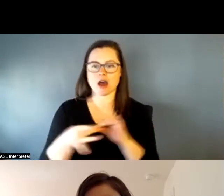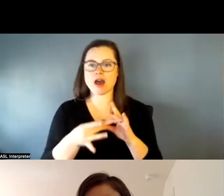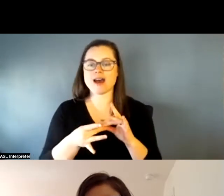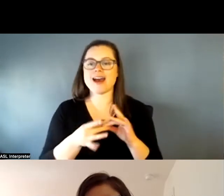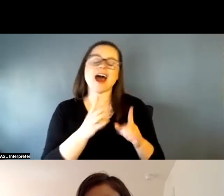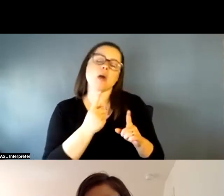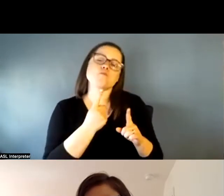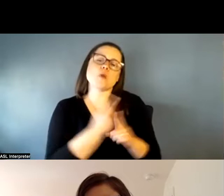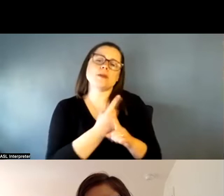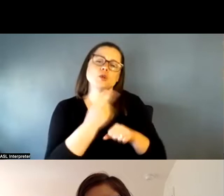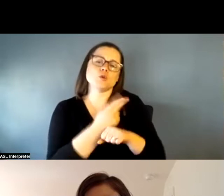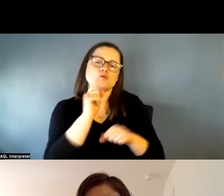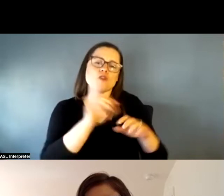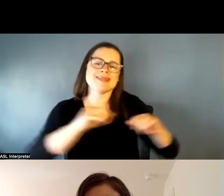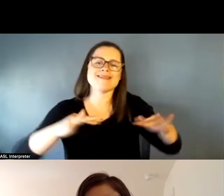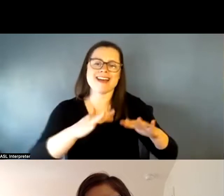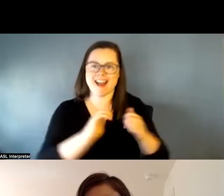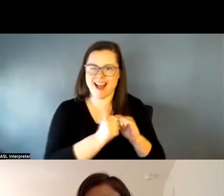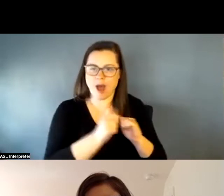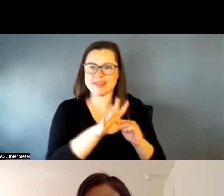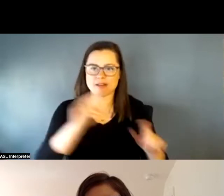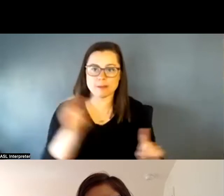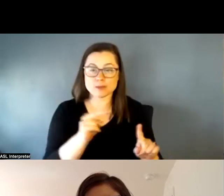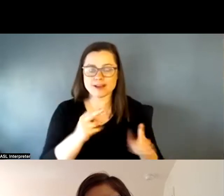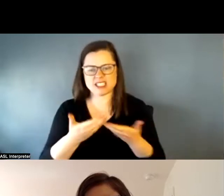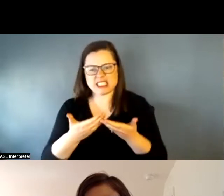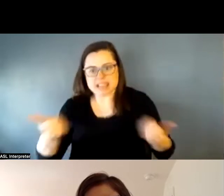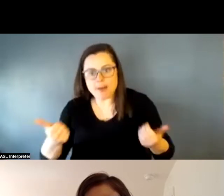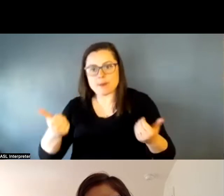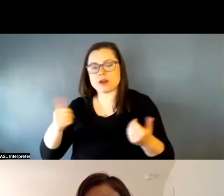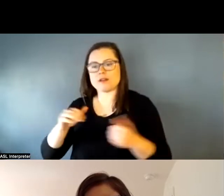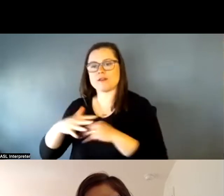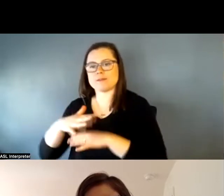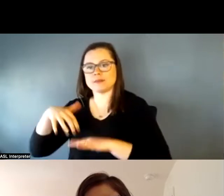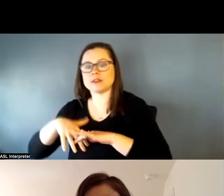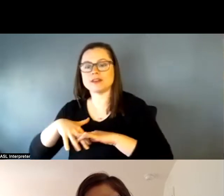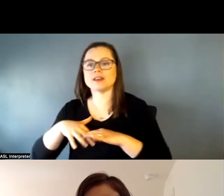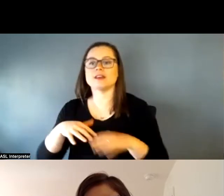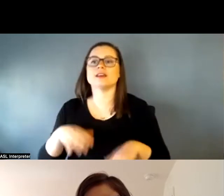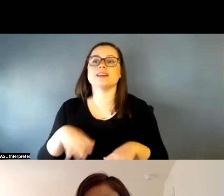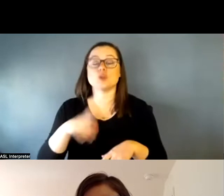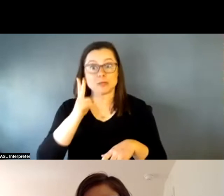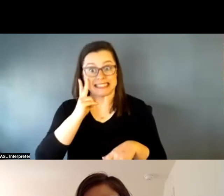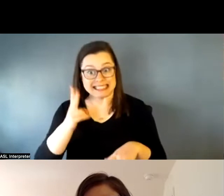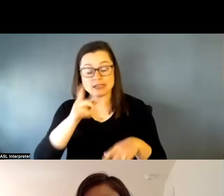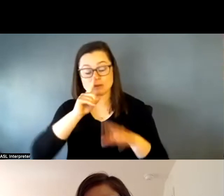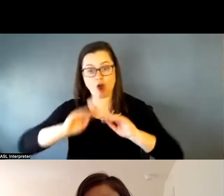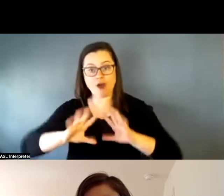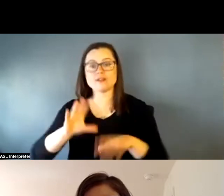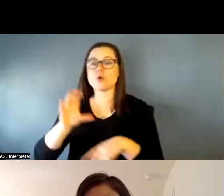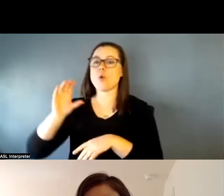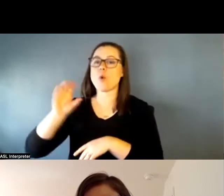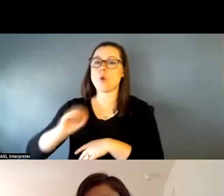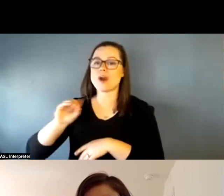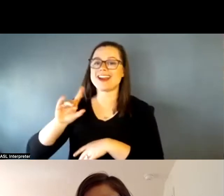I'll just give one example and then let other people jump in. You see that in the Oregon Land Act of 1850,